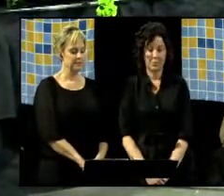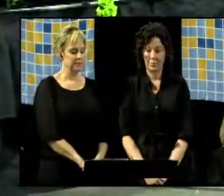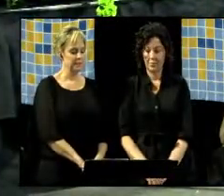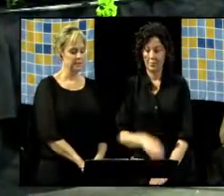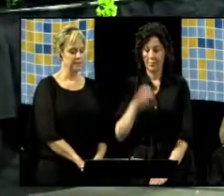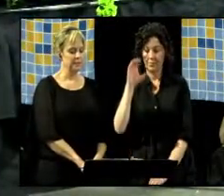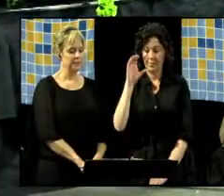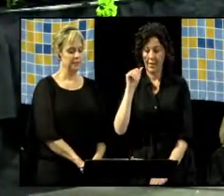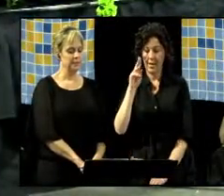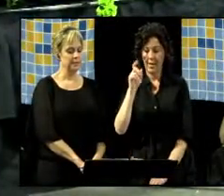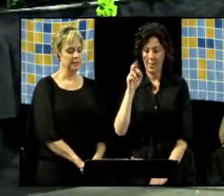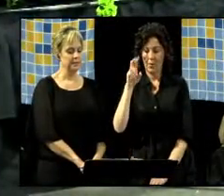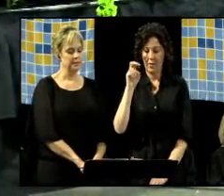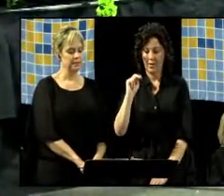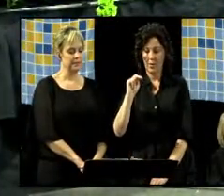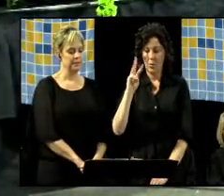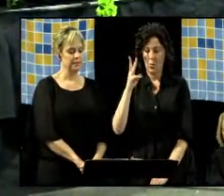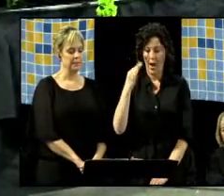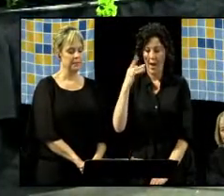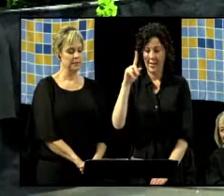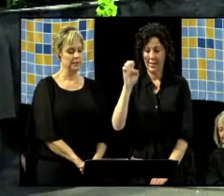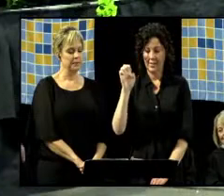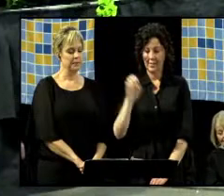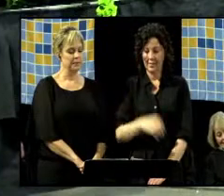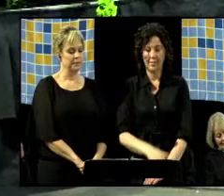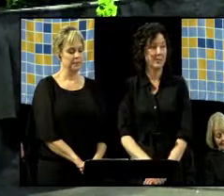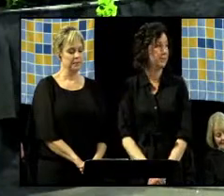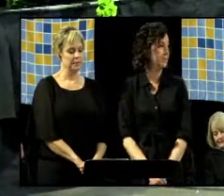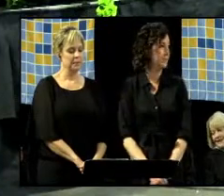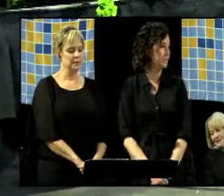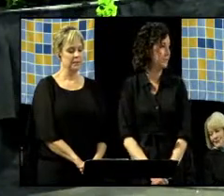Cameron Joseph White,